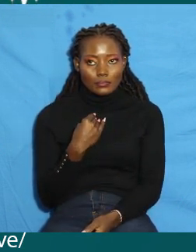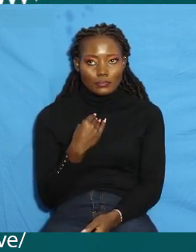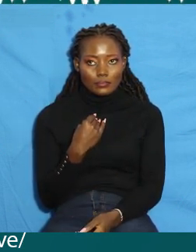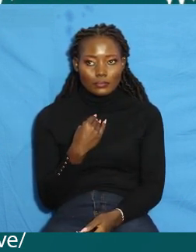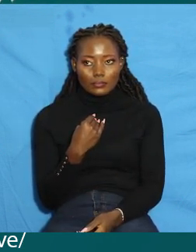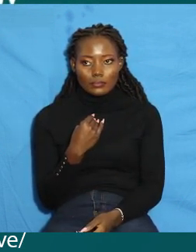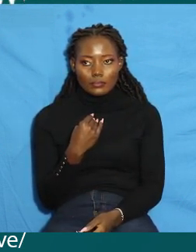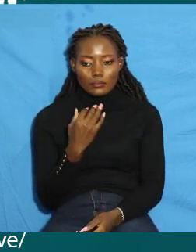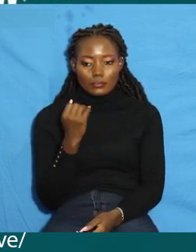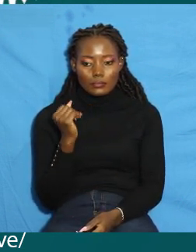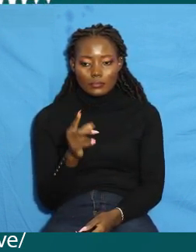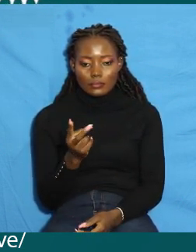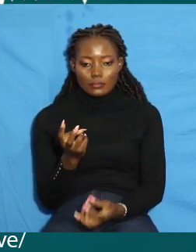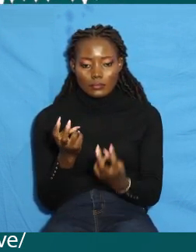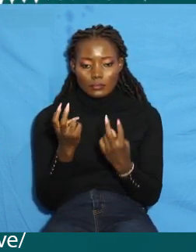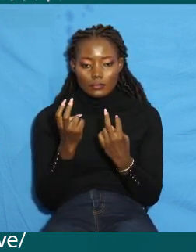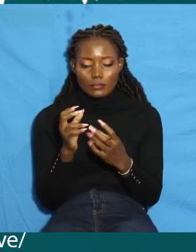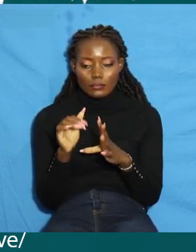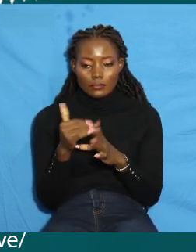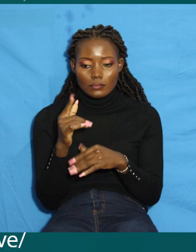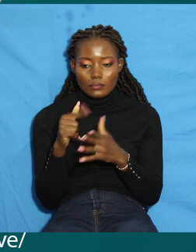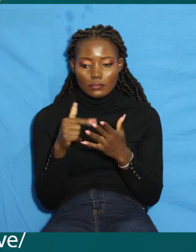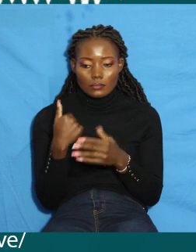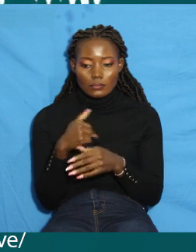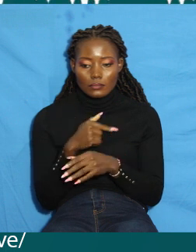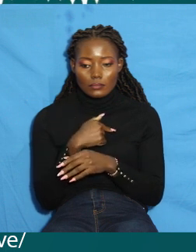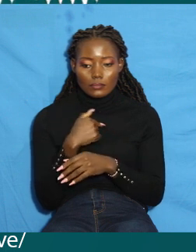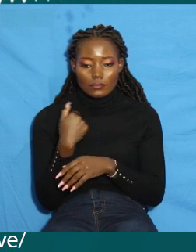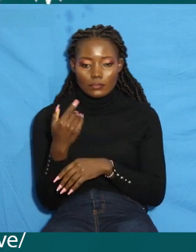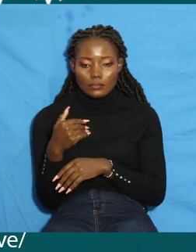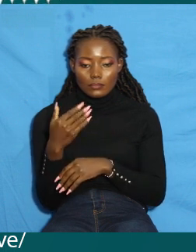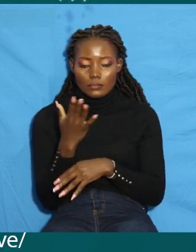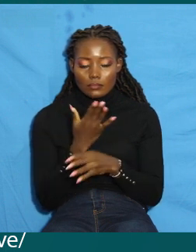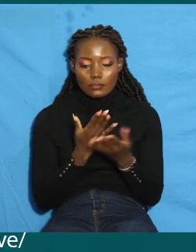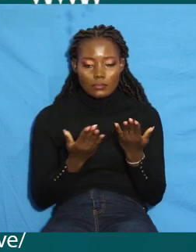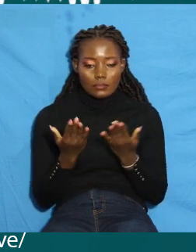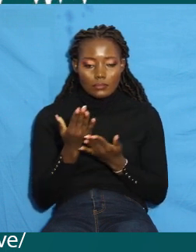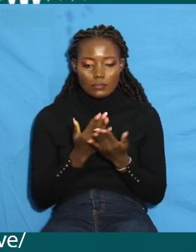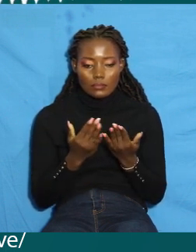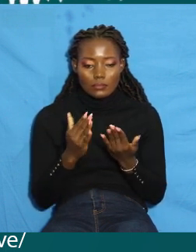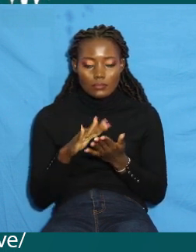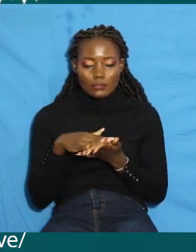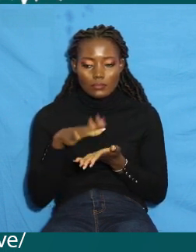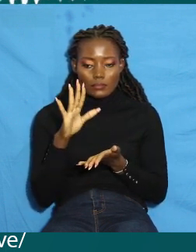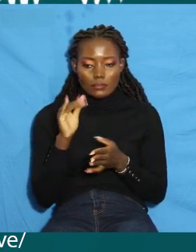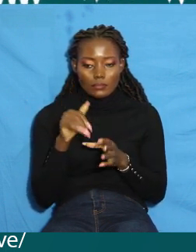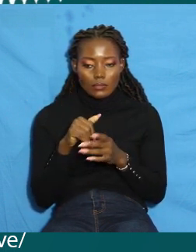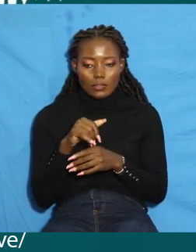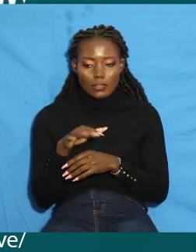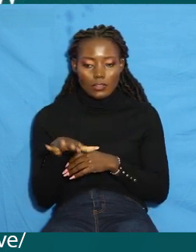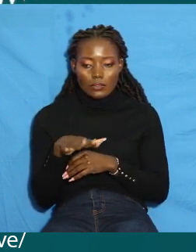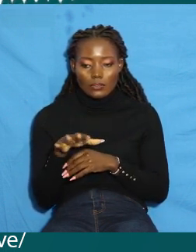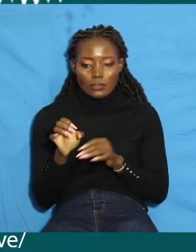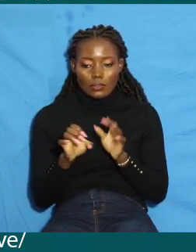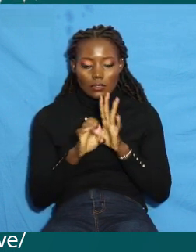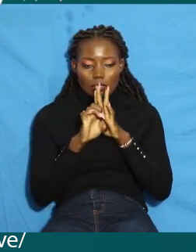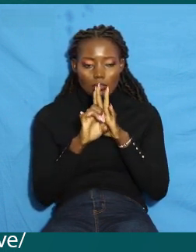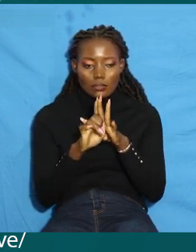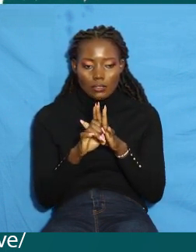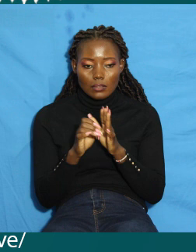out on what we constantly and consistently interact with from our environment. For